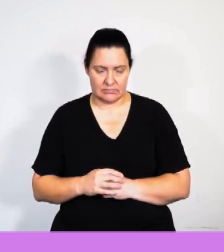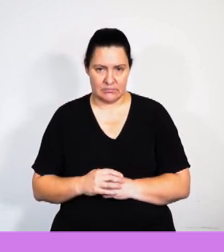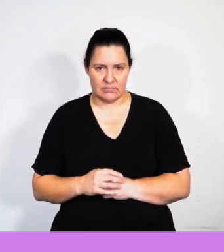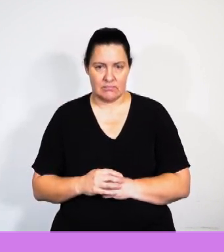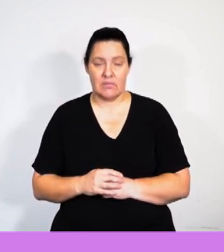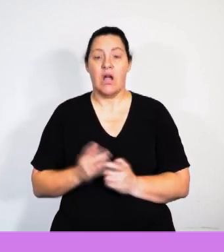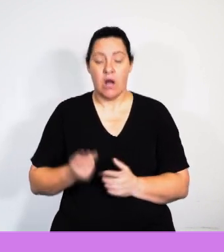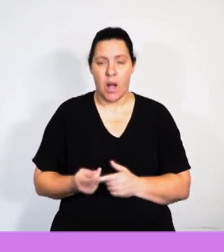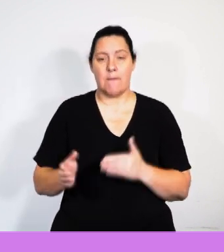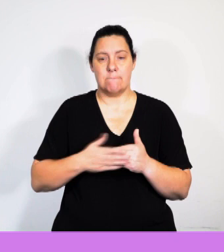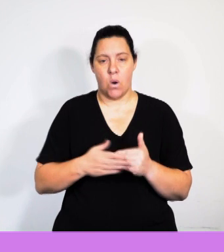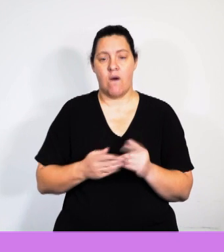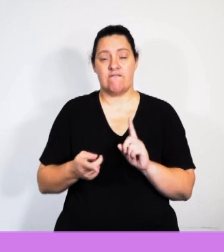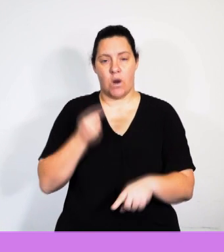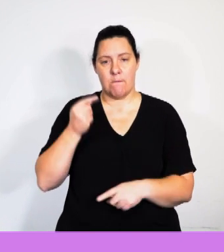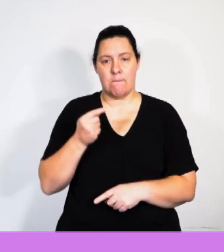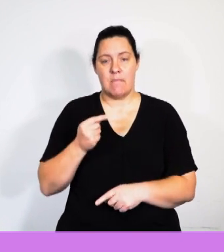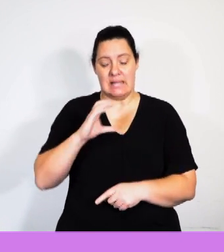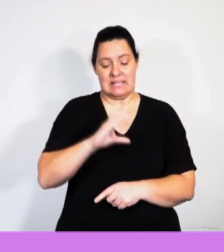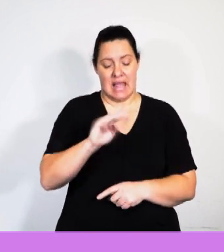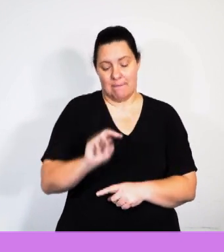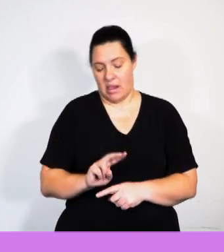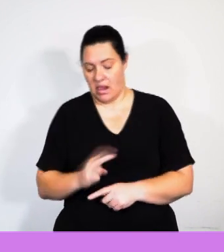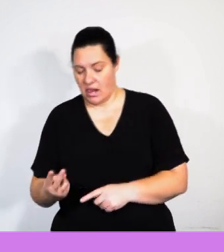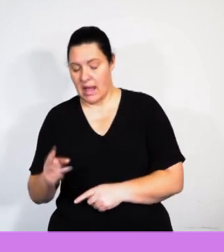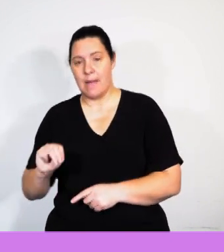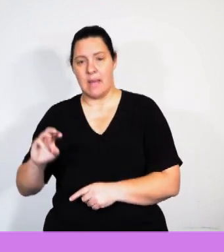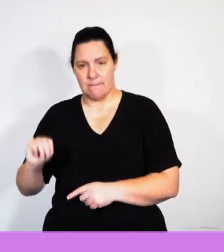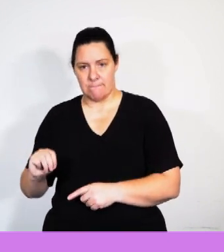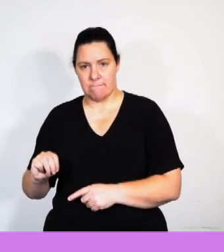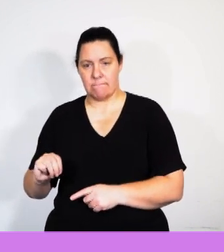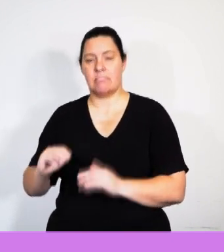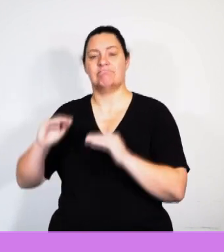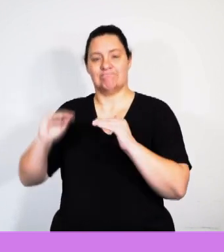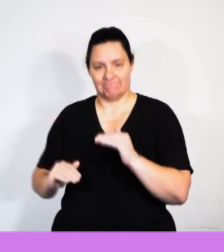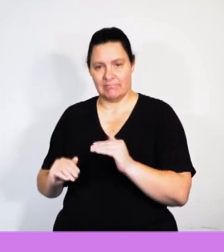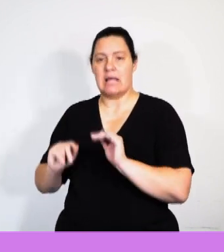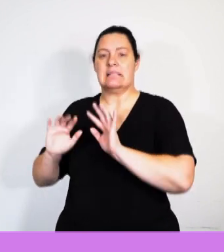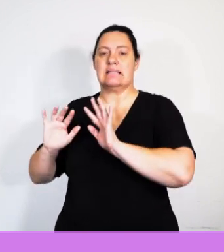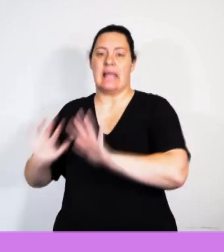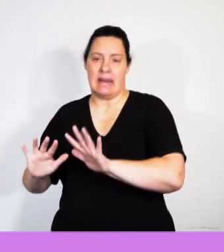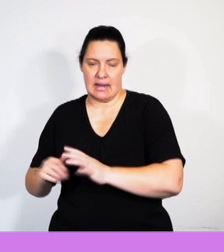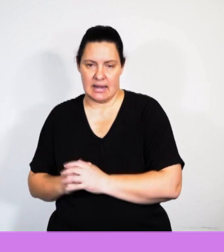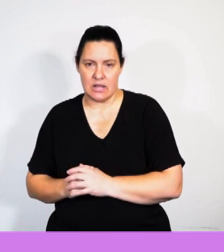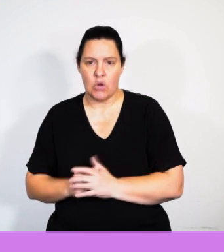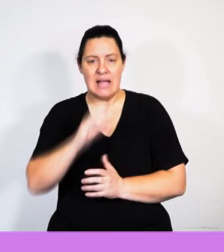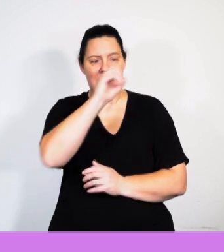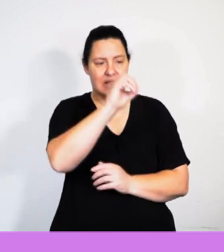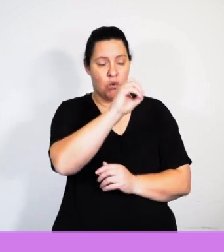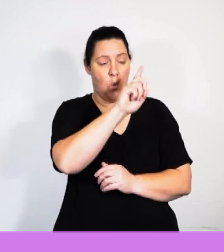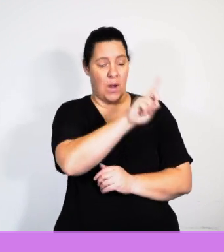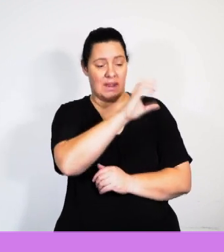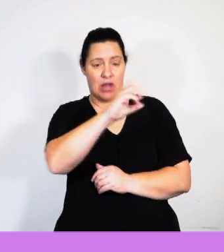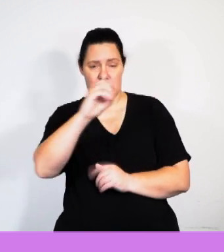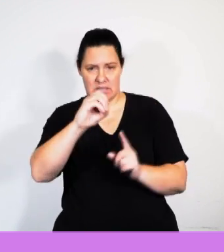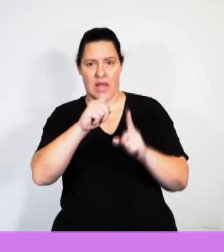100. And if you want to convert from a centimeter to a millimeter, it will decrease by a zero again to